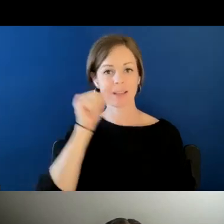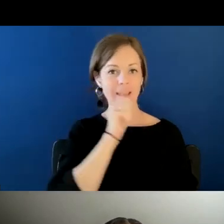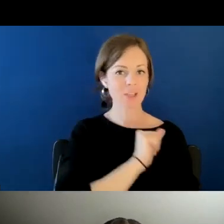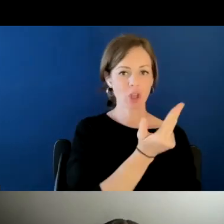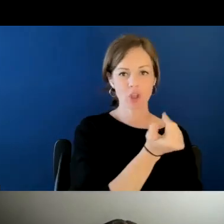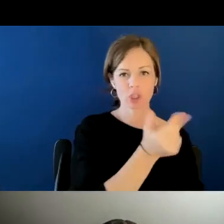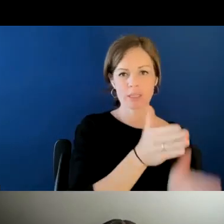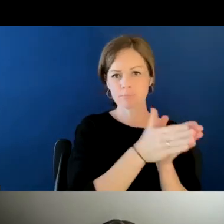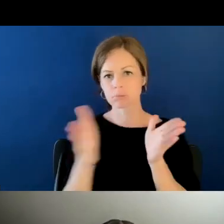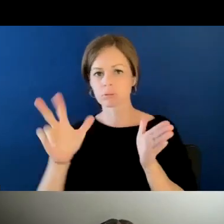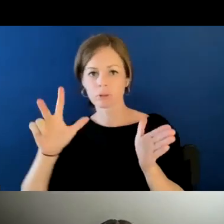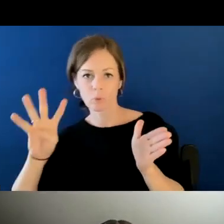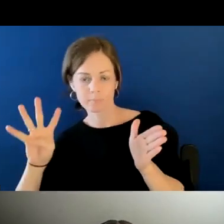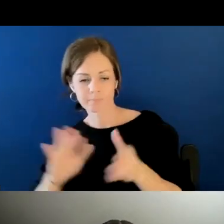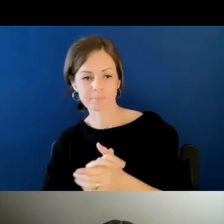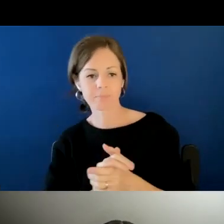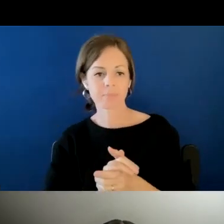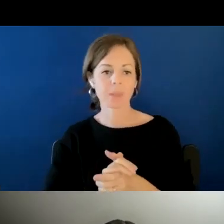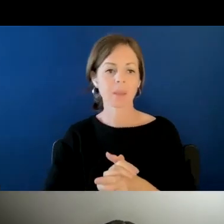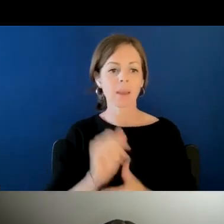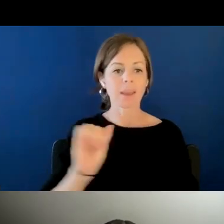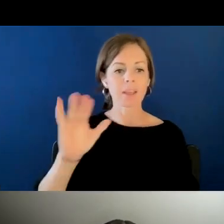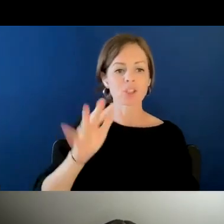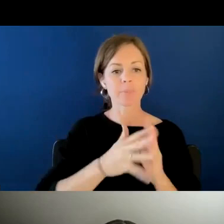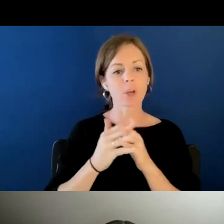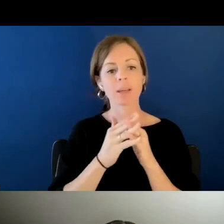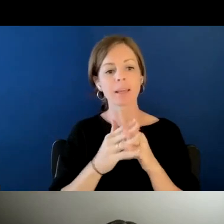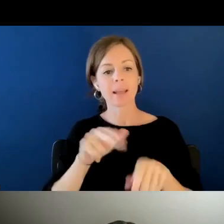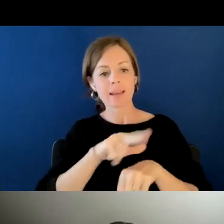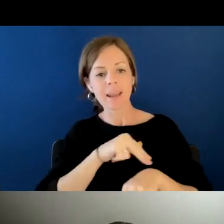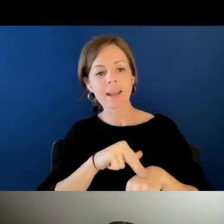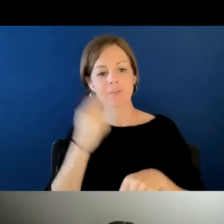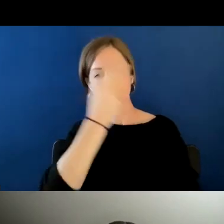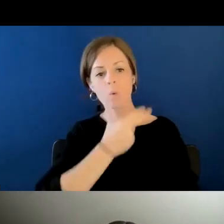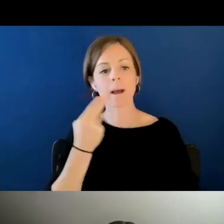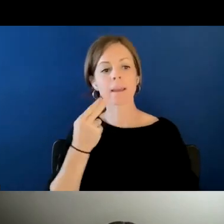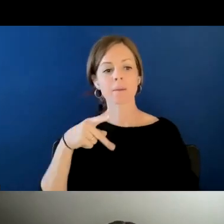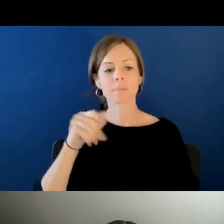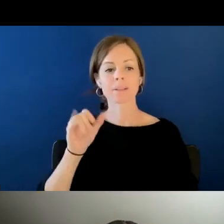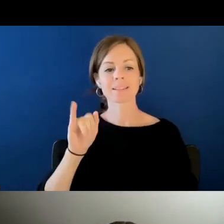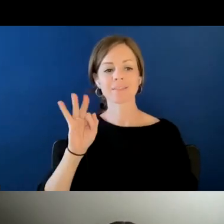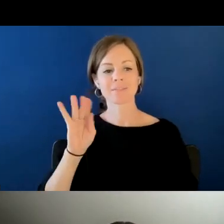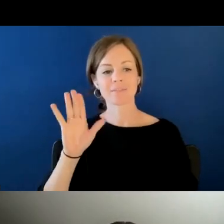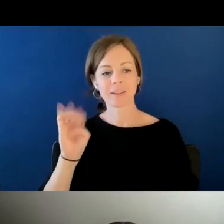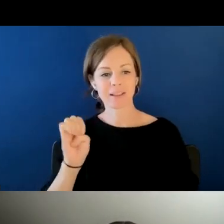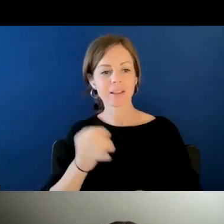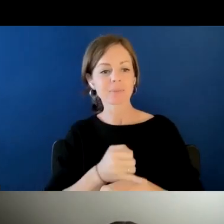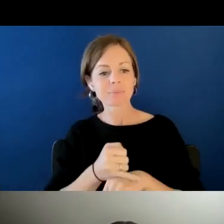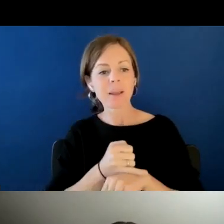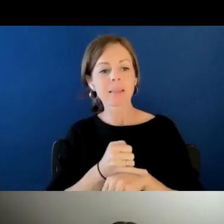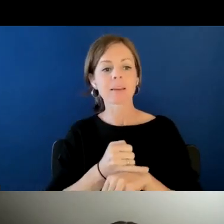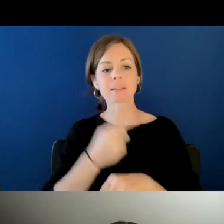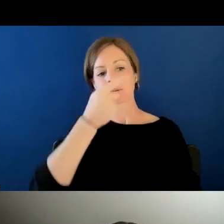34. Asian American, Native Hawaiian, and Pacific Islander youth and young adults, Black youth and young adults, Hispanic youth and